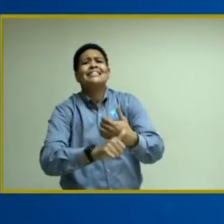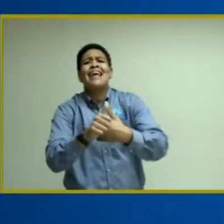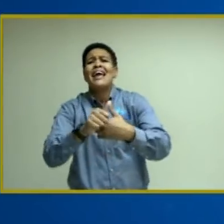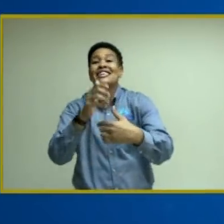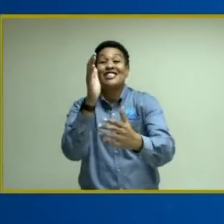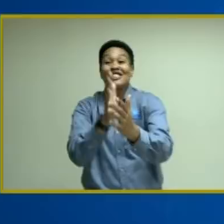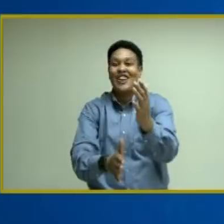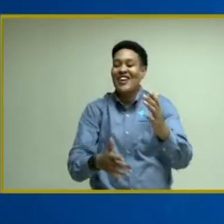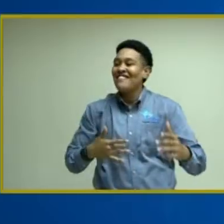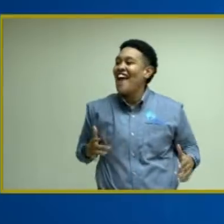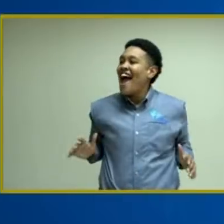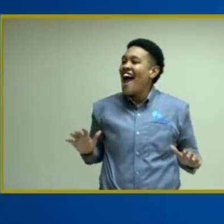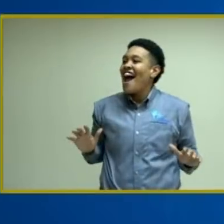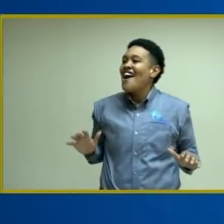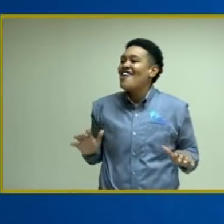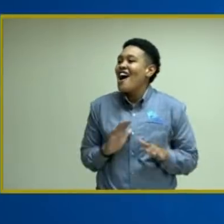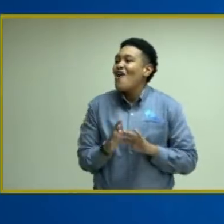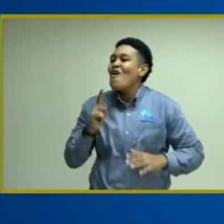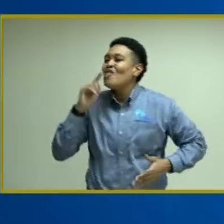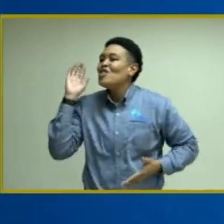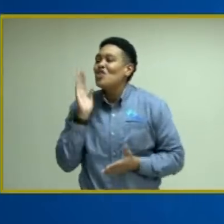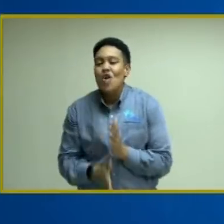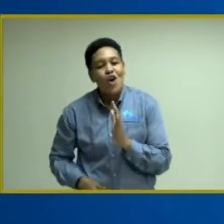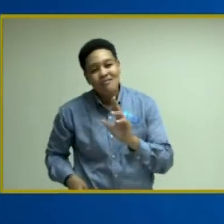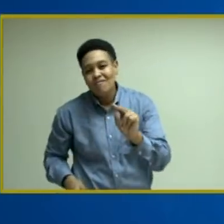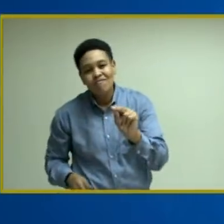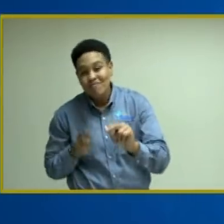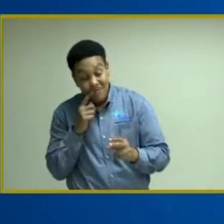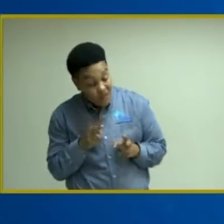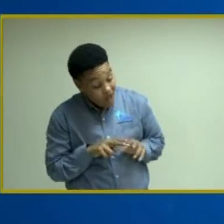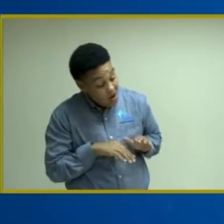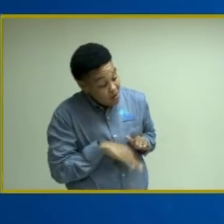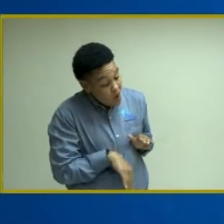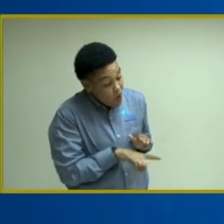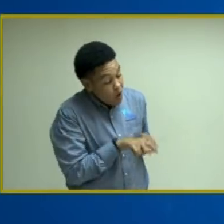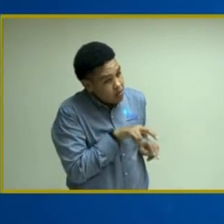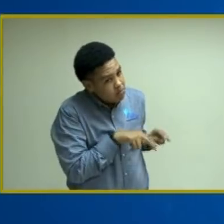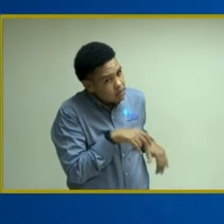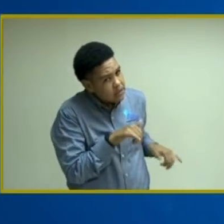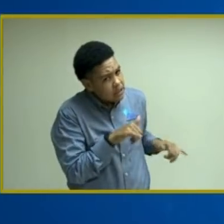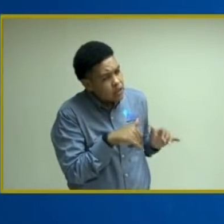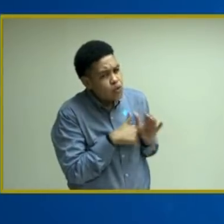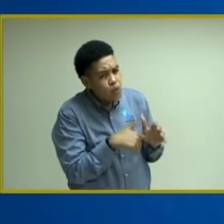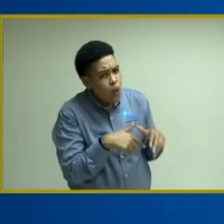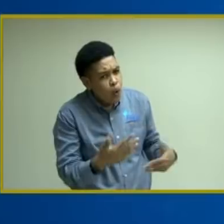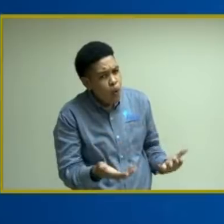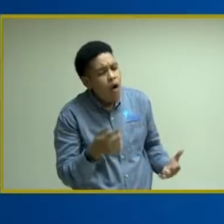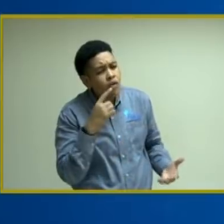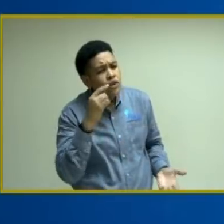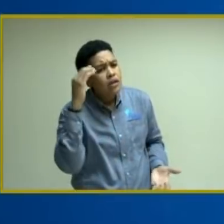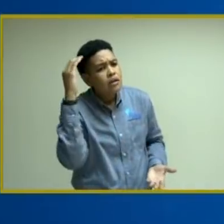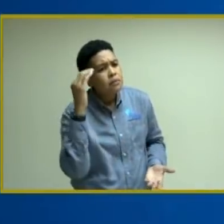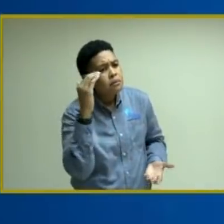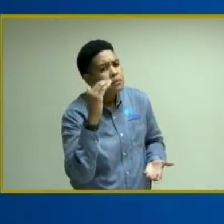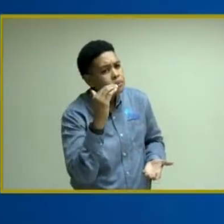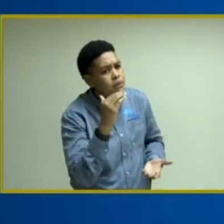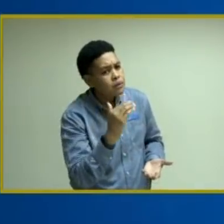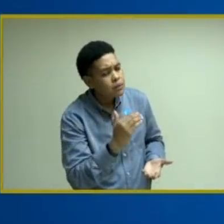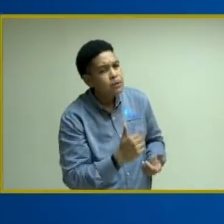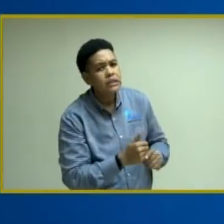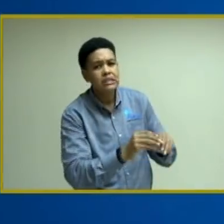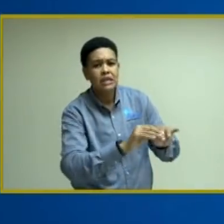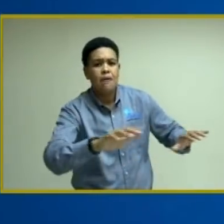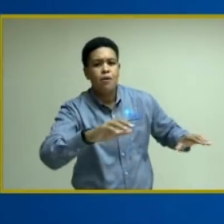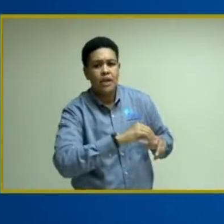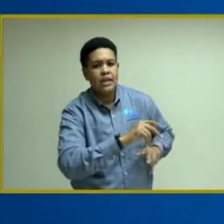zone. The value constantly being below 1, of course, is showing that there is decreased spread